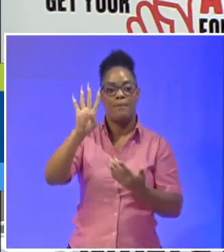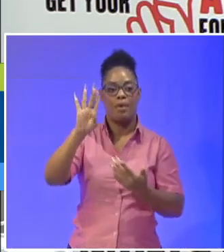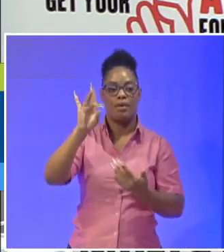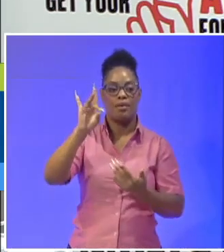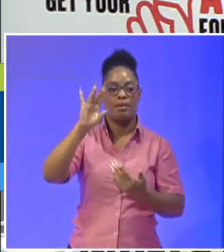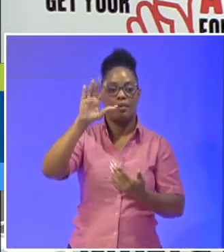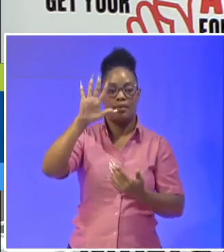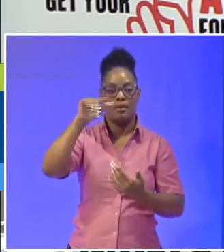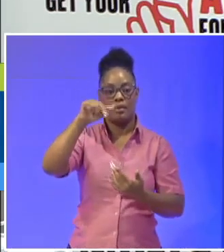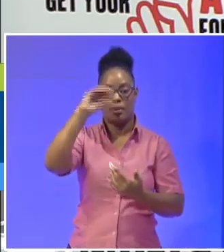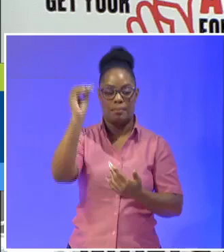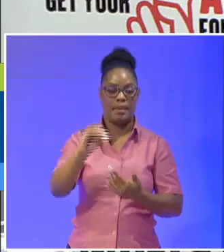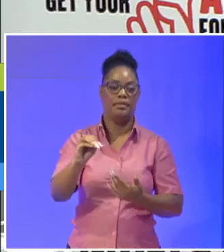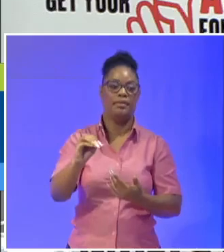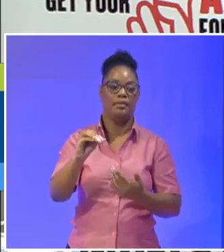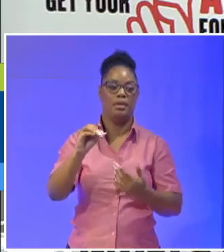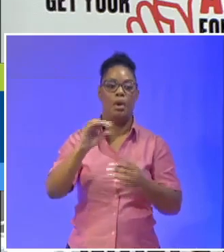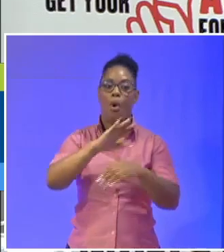population.